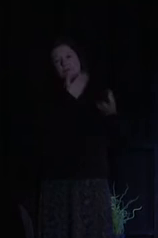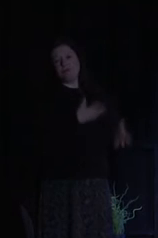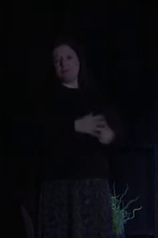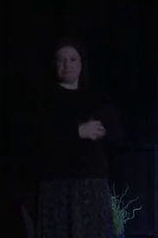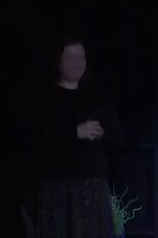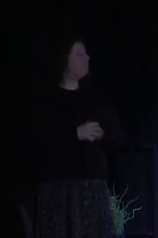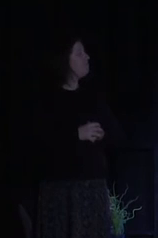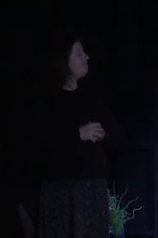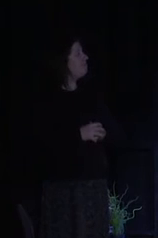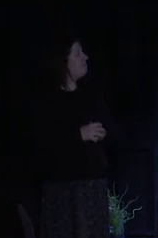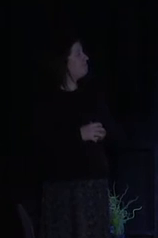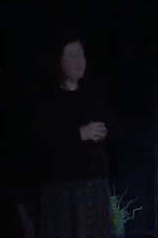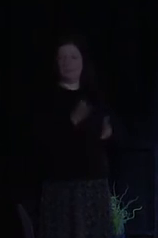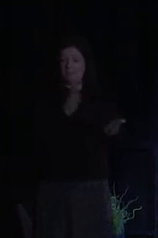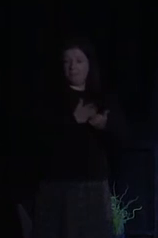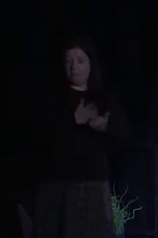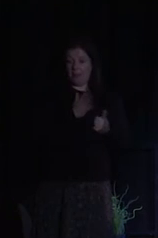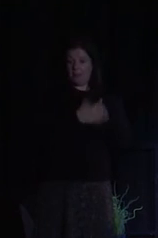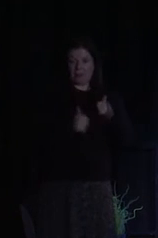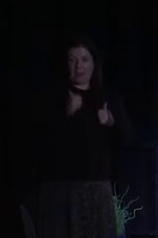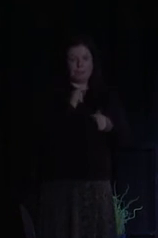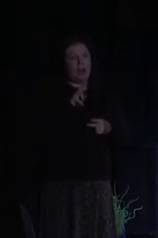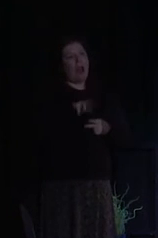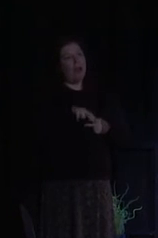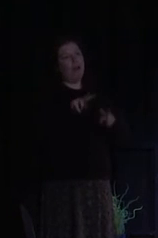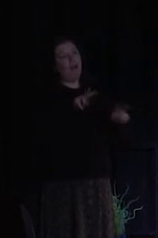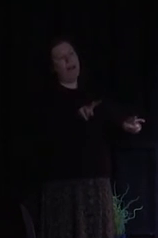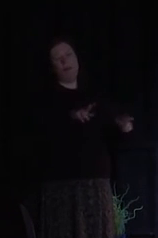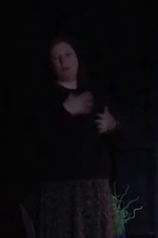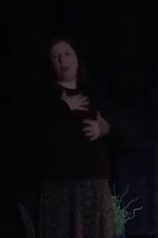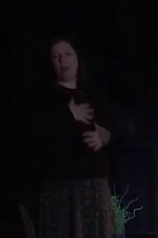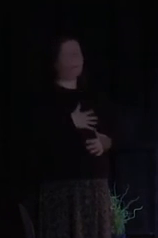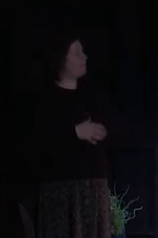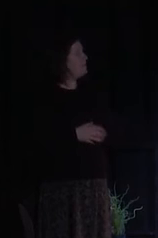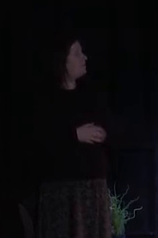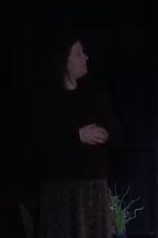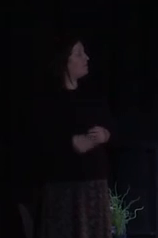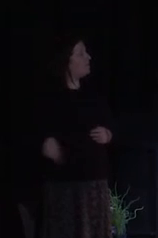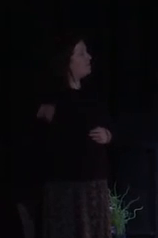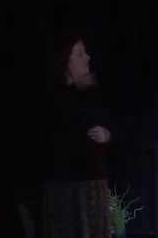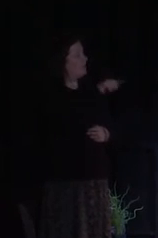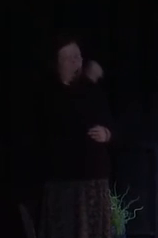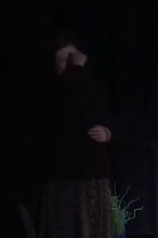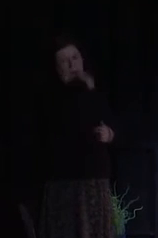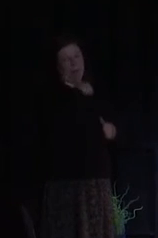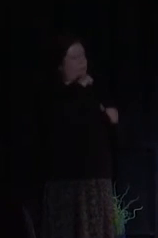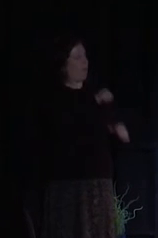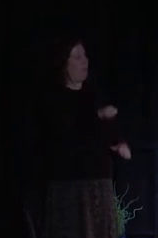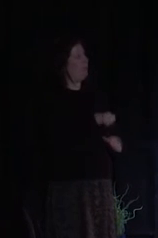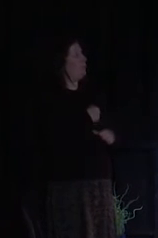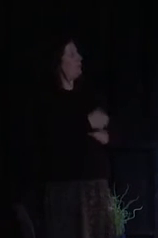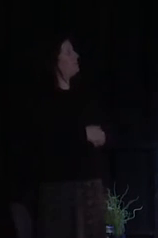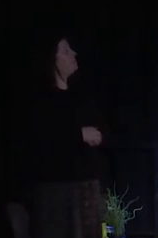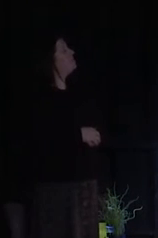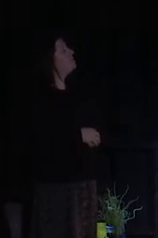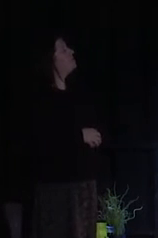glad to see that. It was very unexpected. A nice, calm thing. Okay, well, everyone knows I have a bit of a love affair with Kamchatka. And so